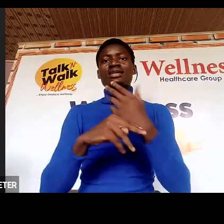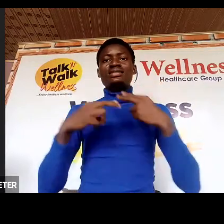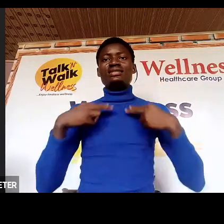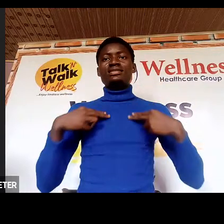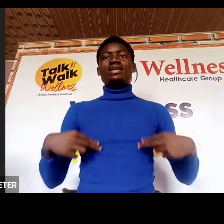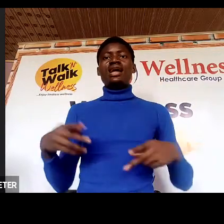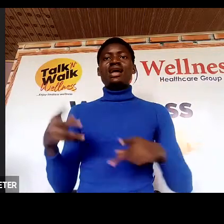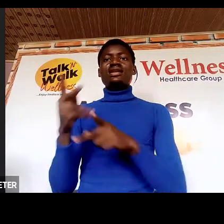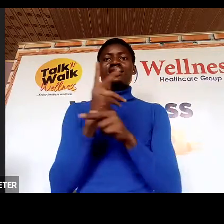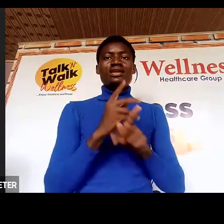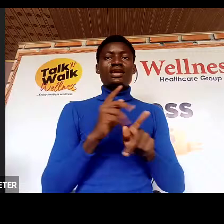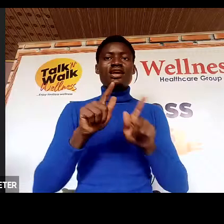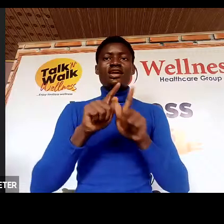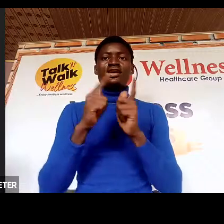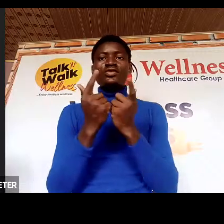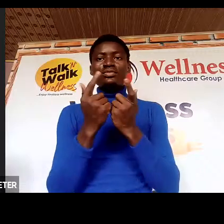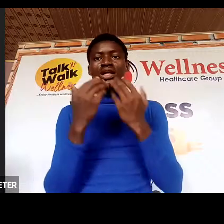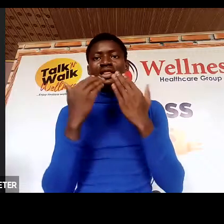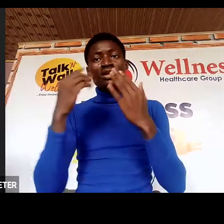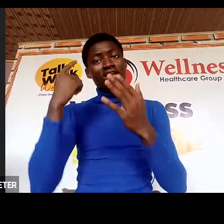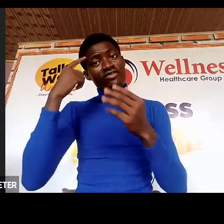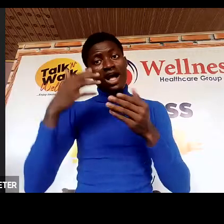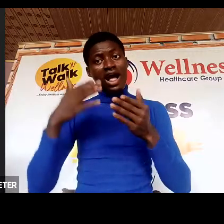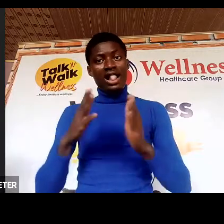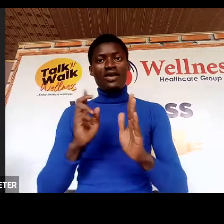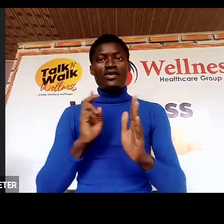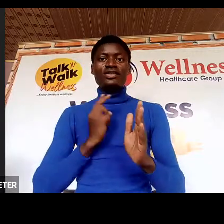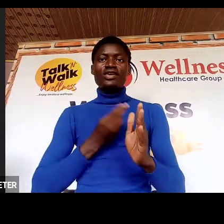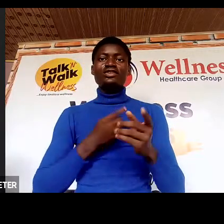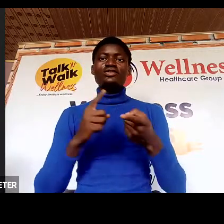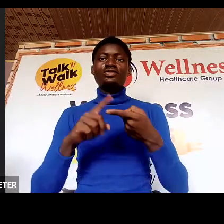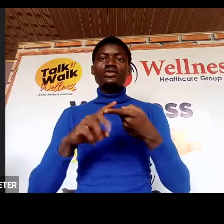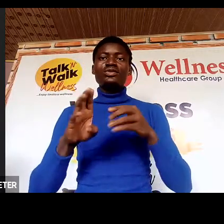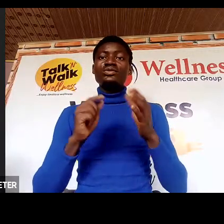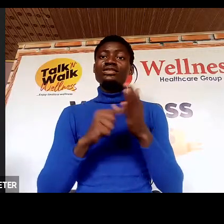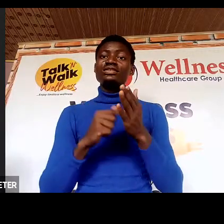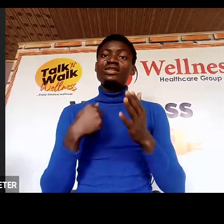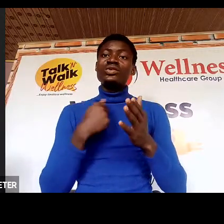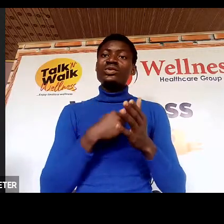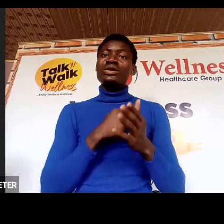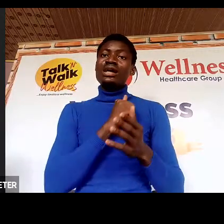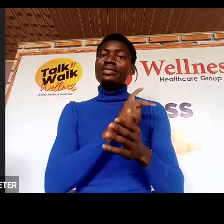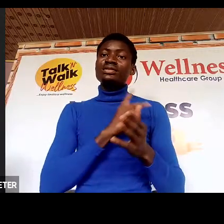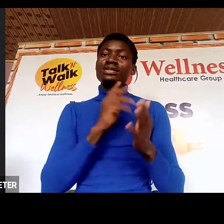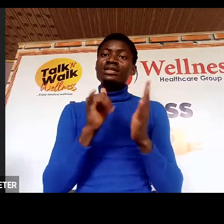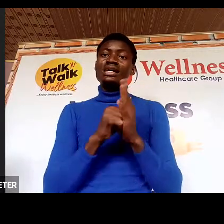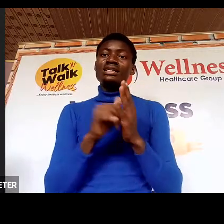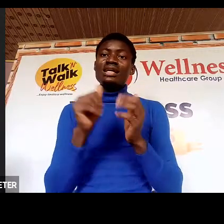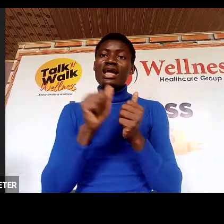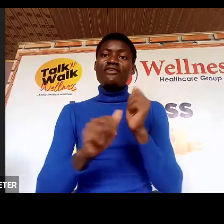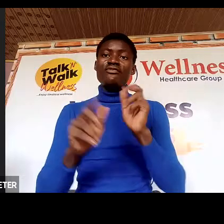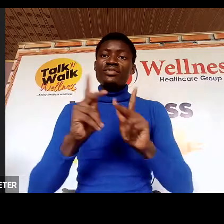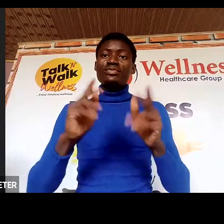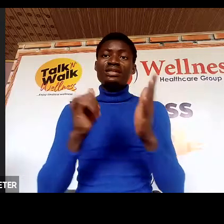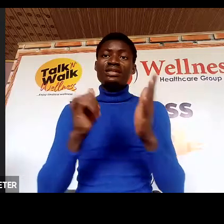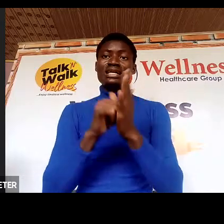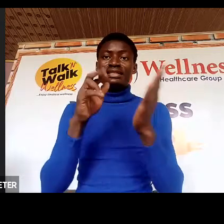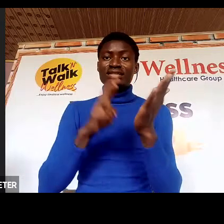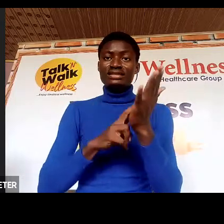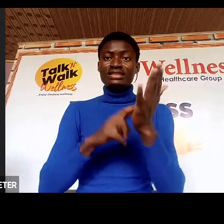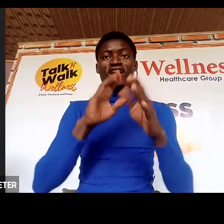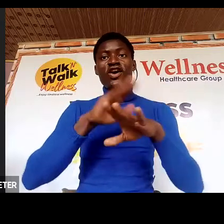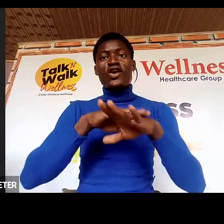appreciate the fact that every enrollee that is on this platform for making us and our customers that comes in to buy at wellness.